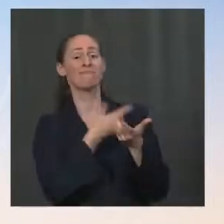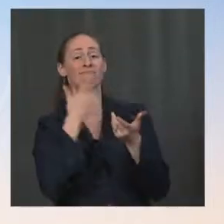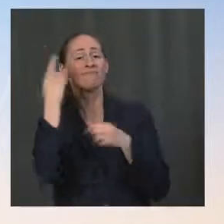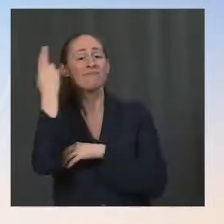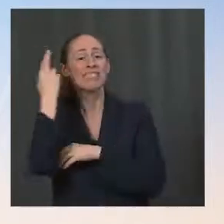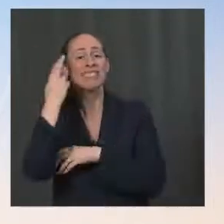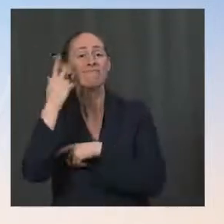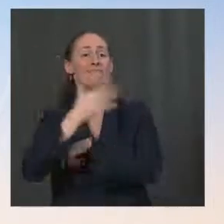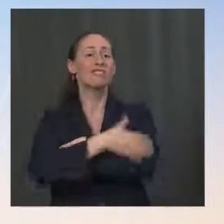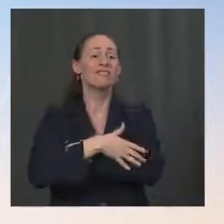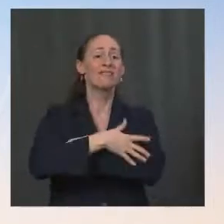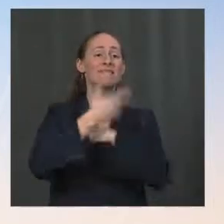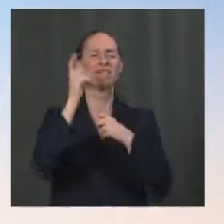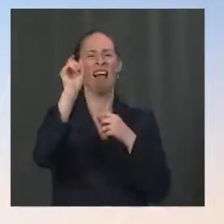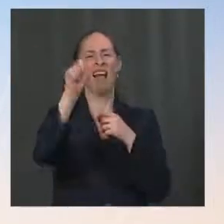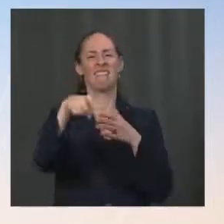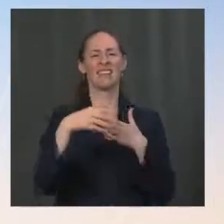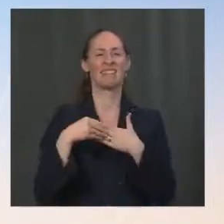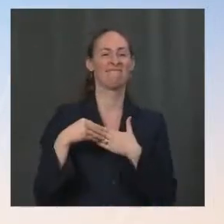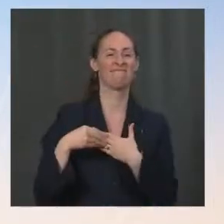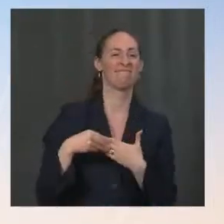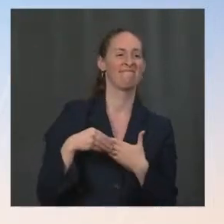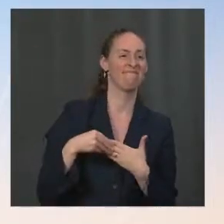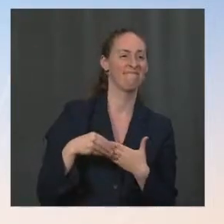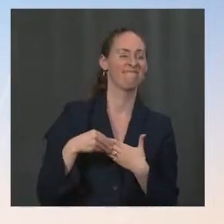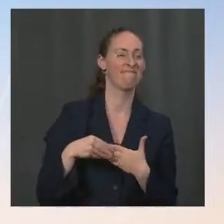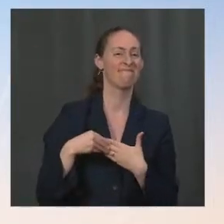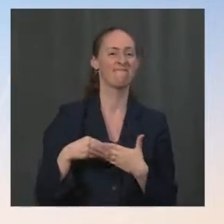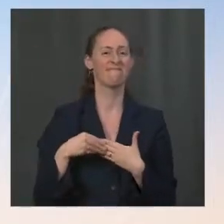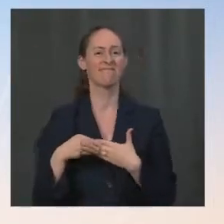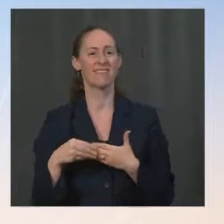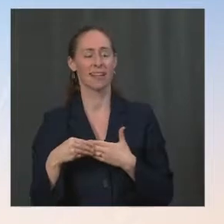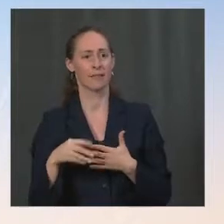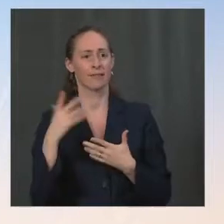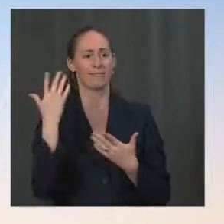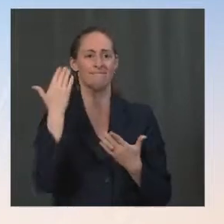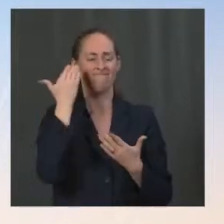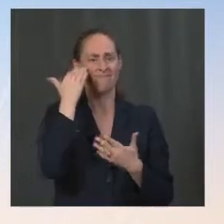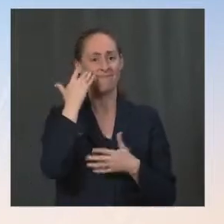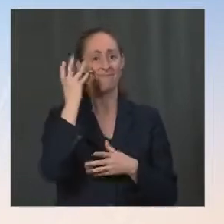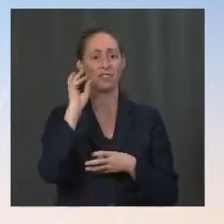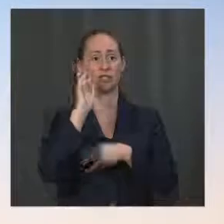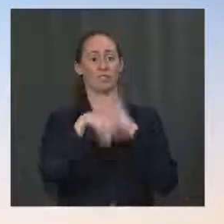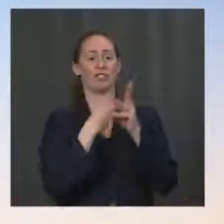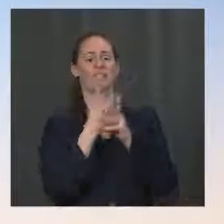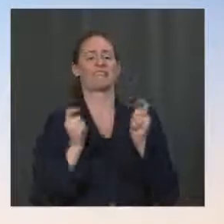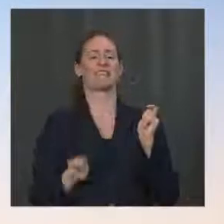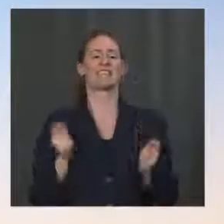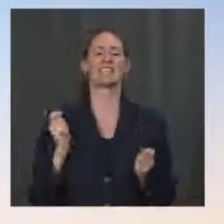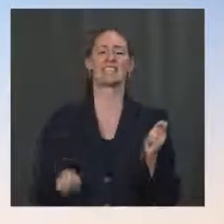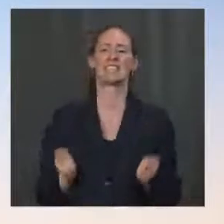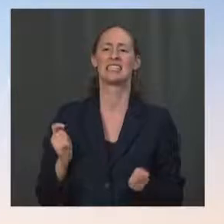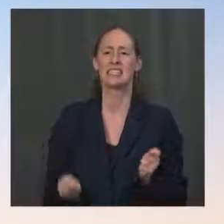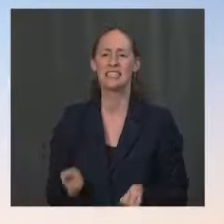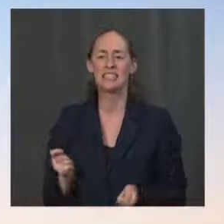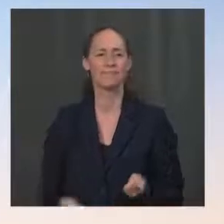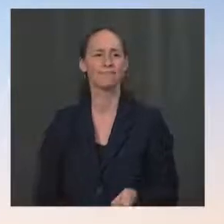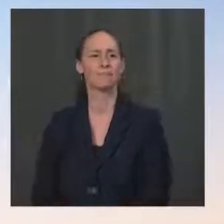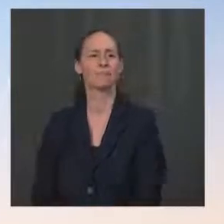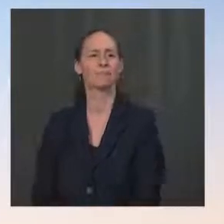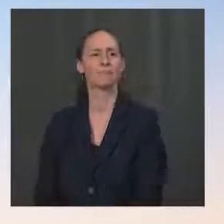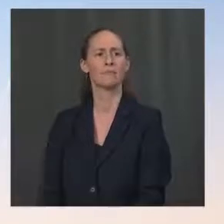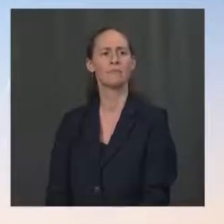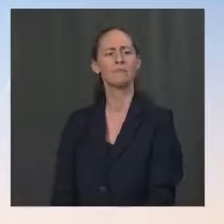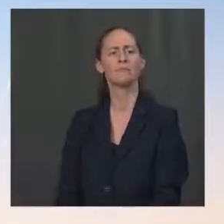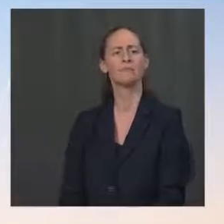running the United States or when national security teams are looking to achieve our objectives around the world. Was a little bit more of the emotional side of it. I mean, do you sense